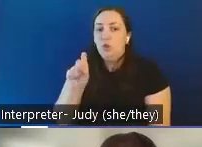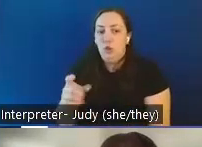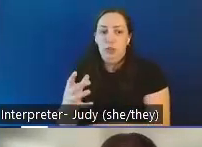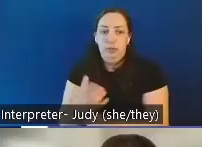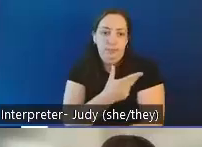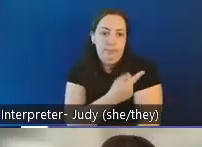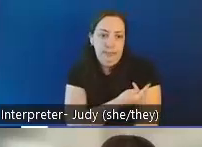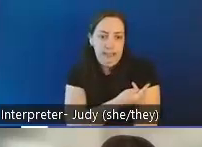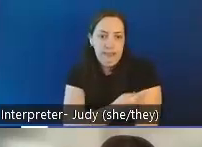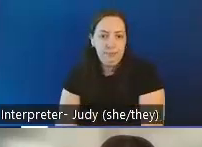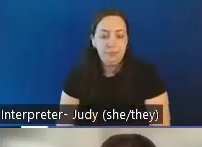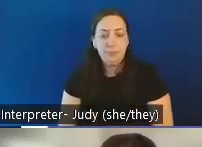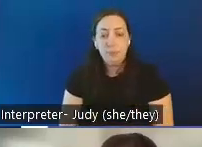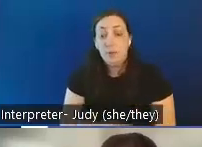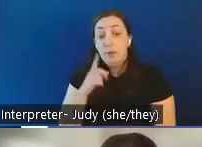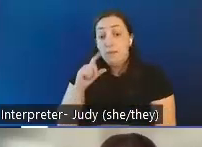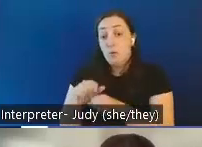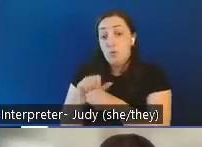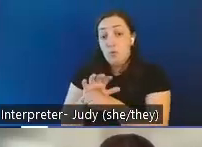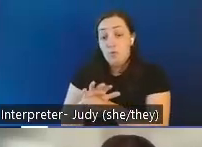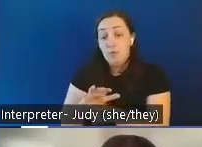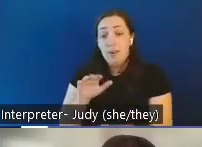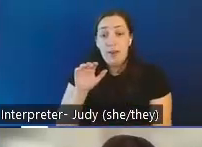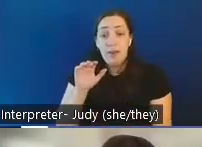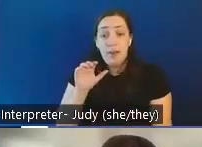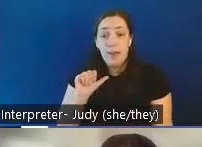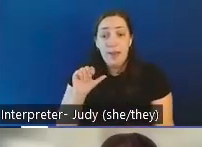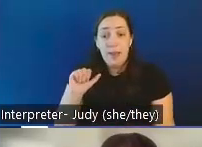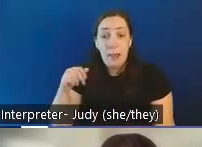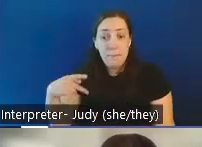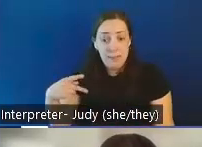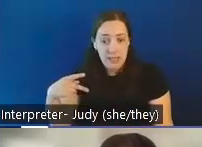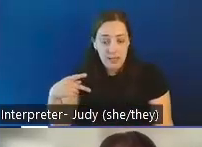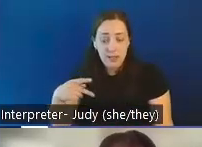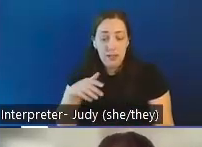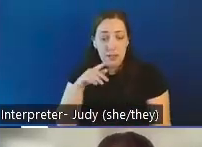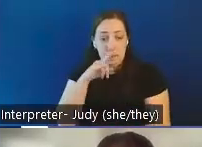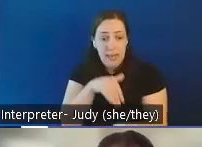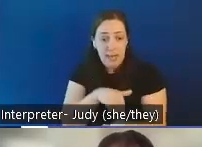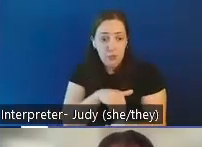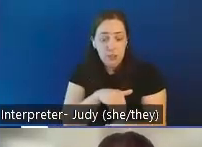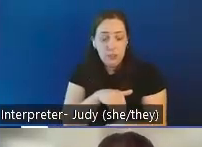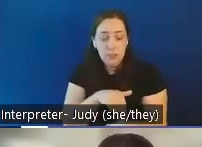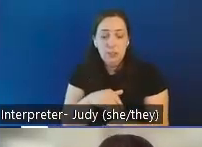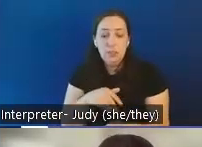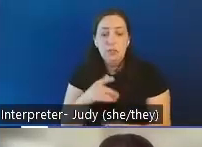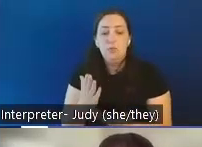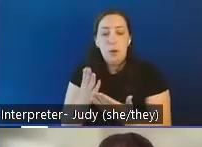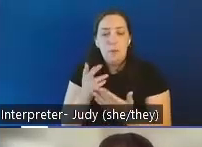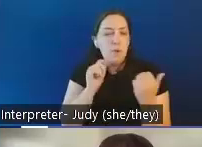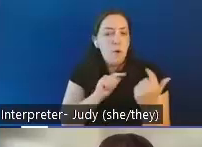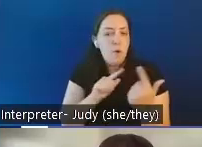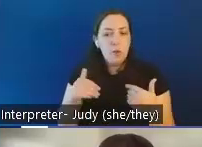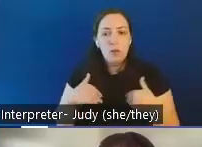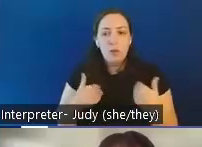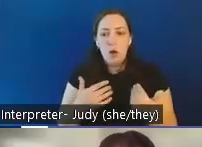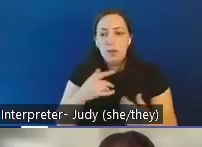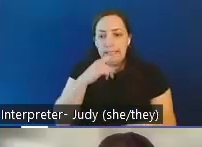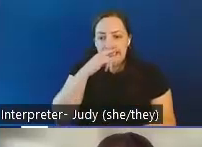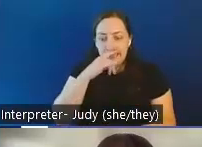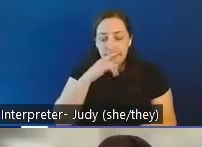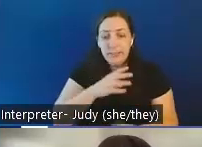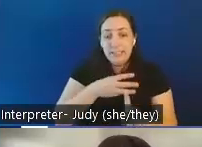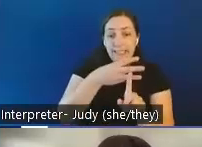for COVID-19 vaccine, the American Academy of Pediatrics has recommended it for all young children ages 6 months